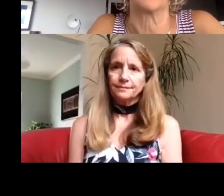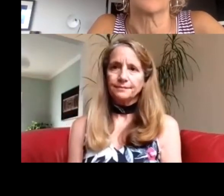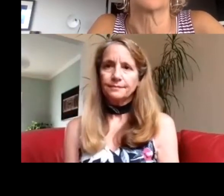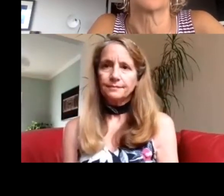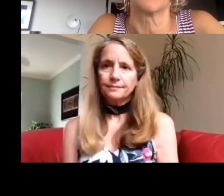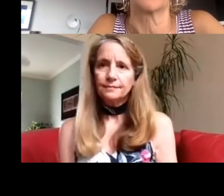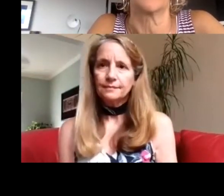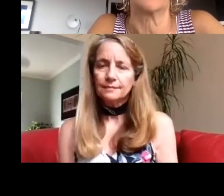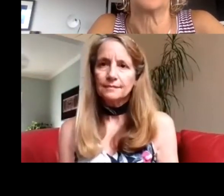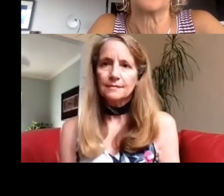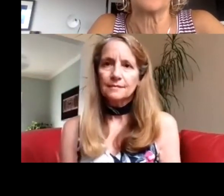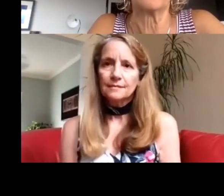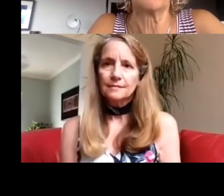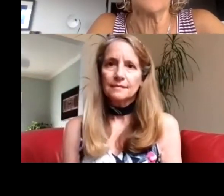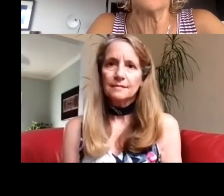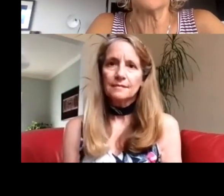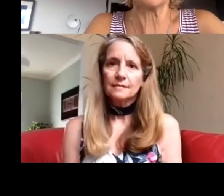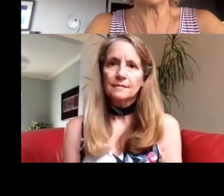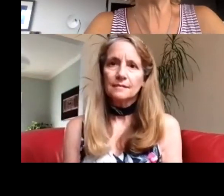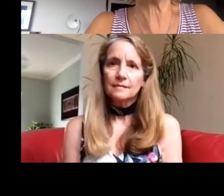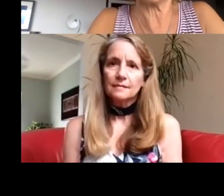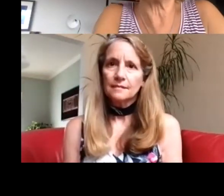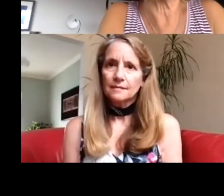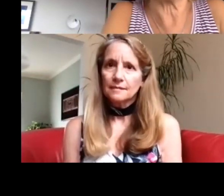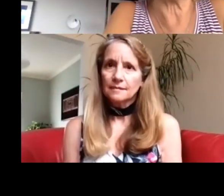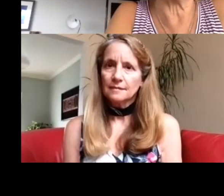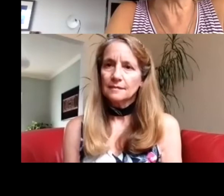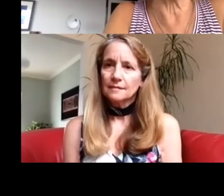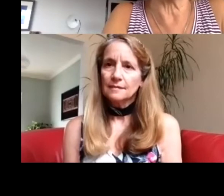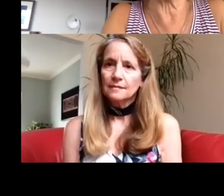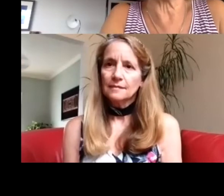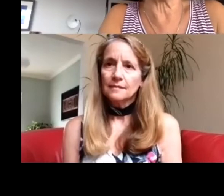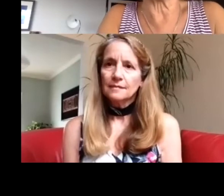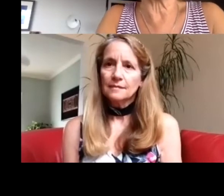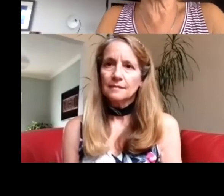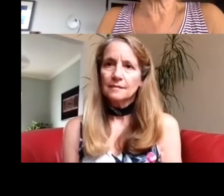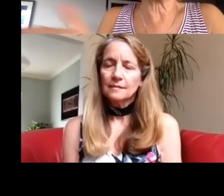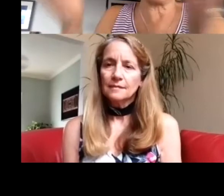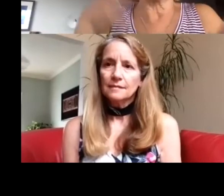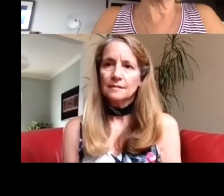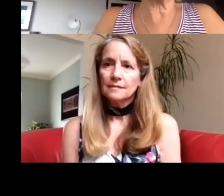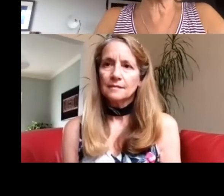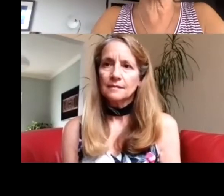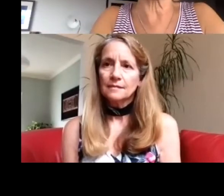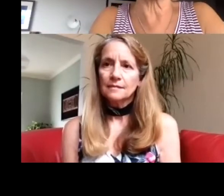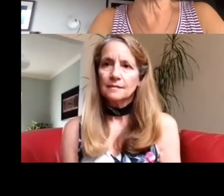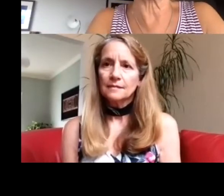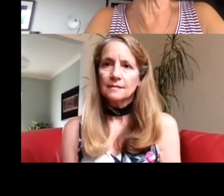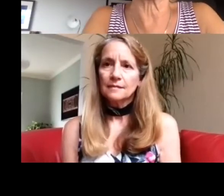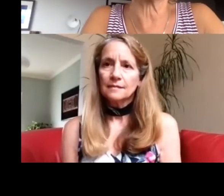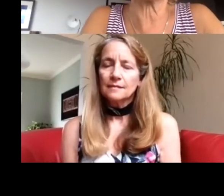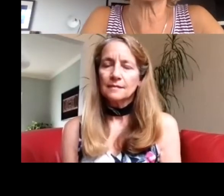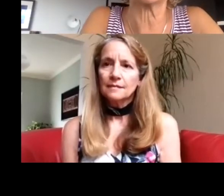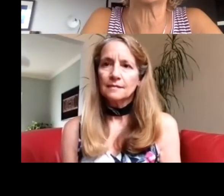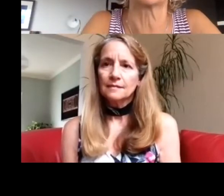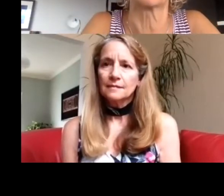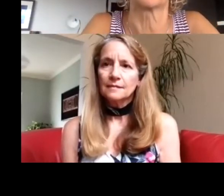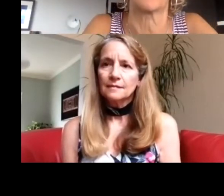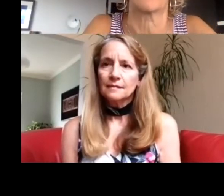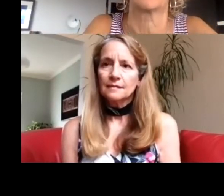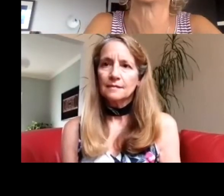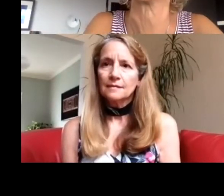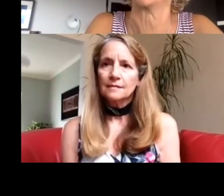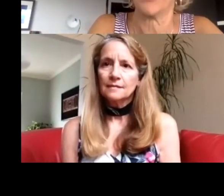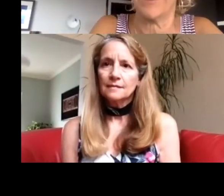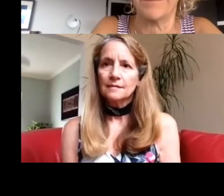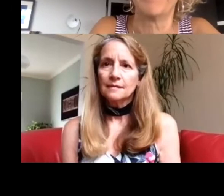if we do it remotely. So that said, the panelists are going to introduce themselves, and then we're going